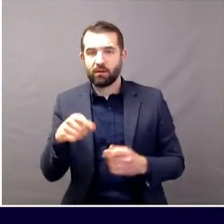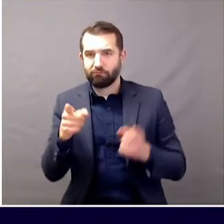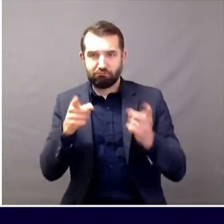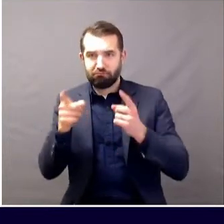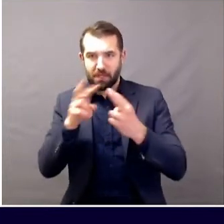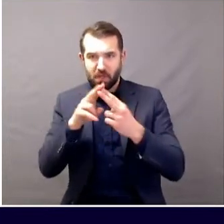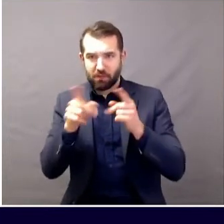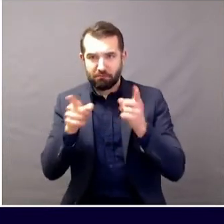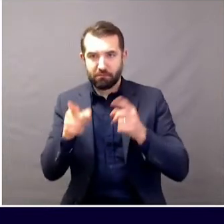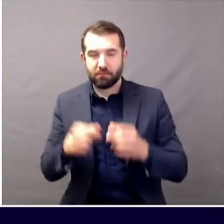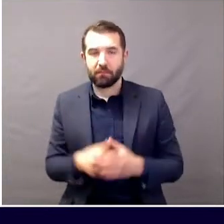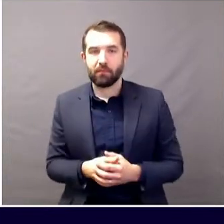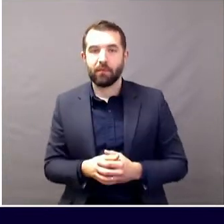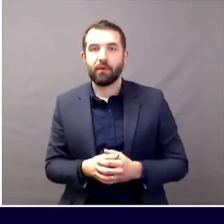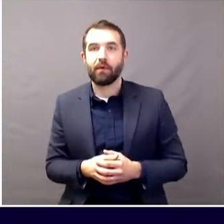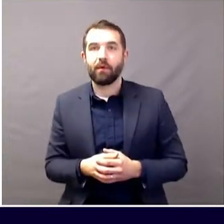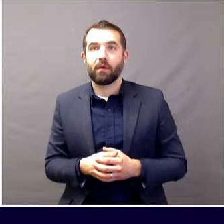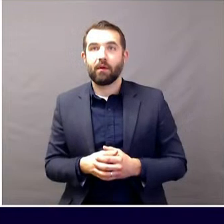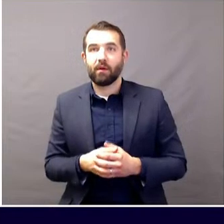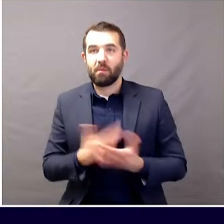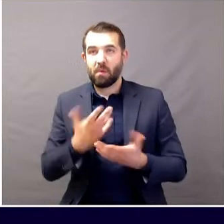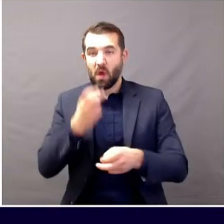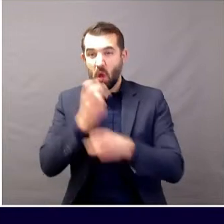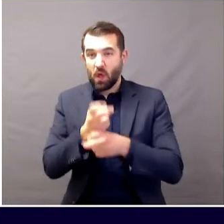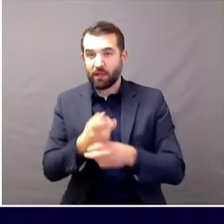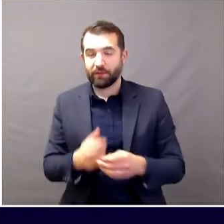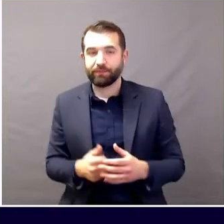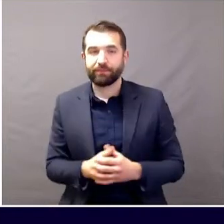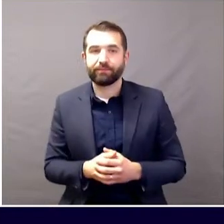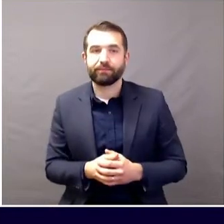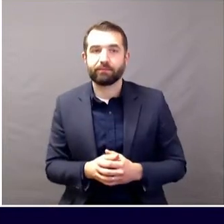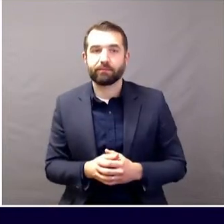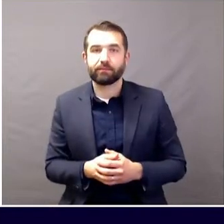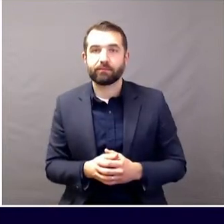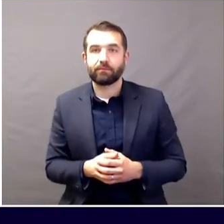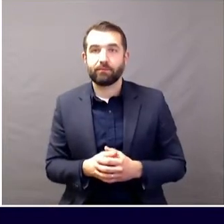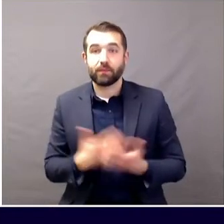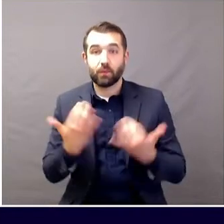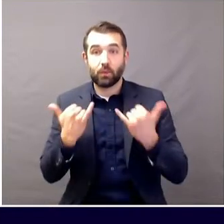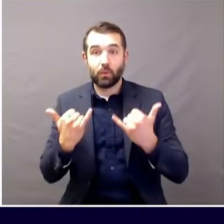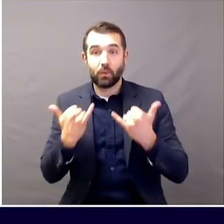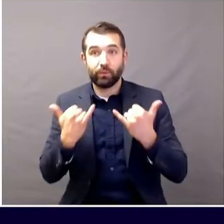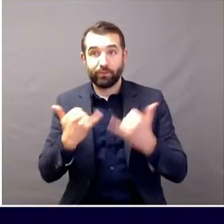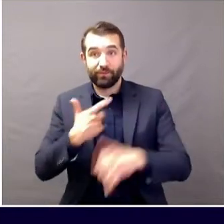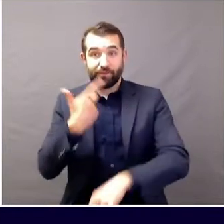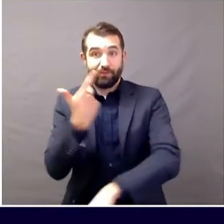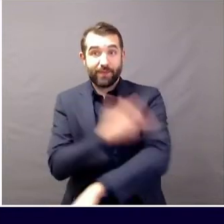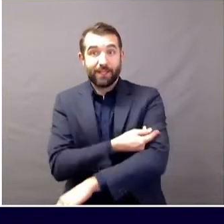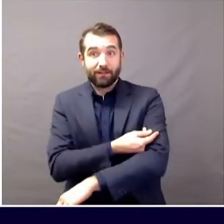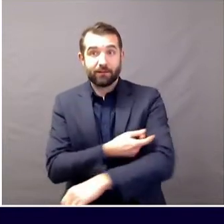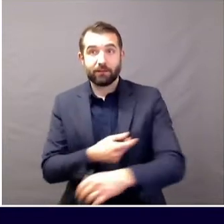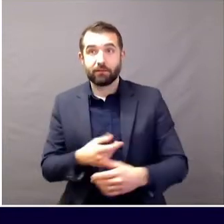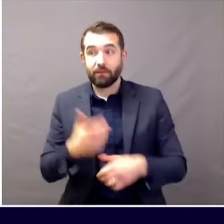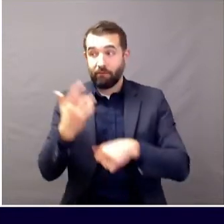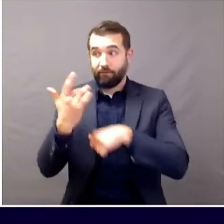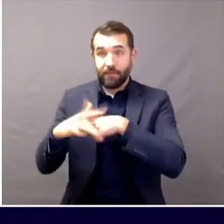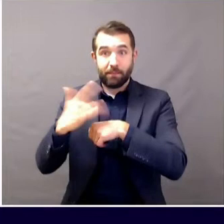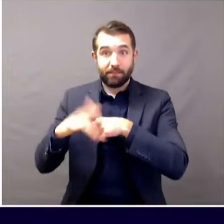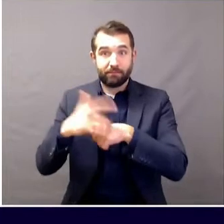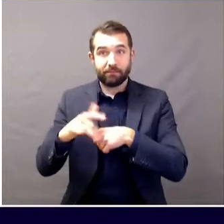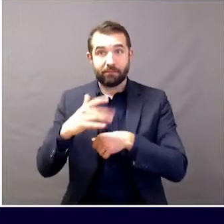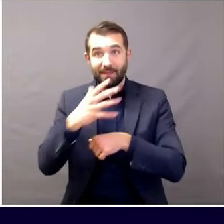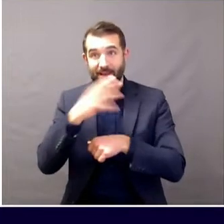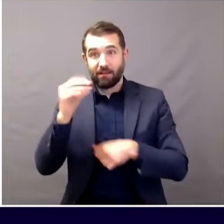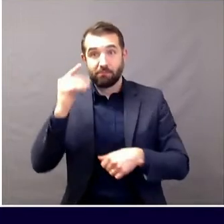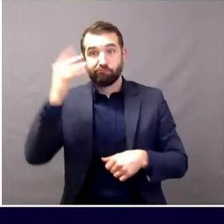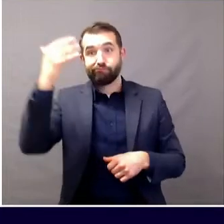hard question to answer, but do you anticipate now that vaccines are available and that they will eventually be widely available,